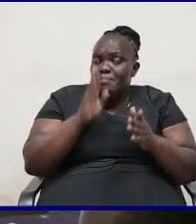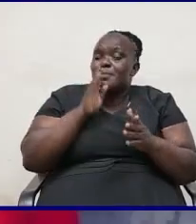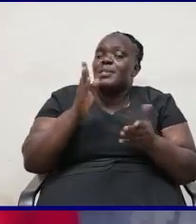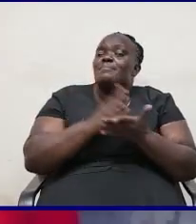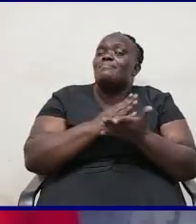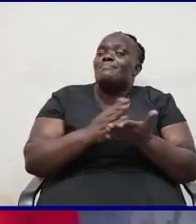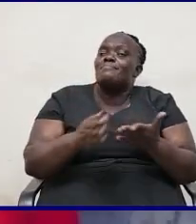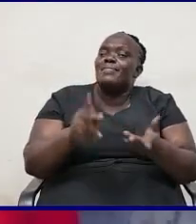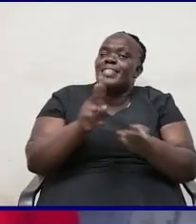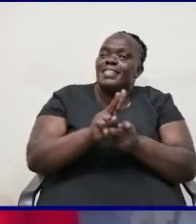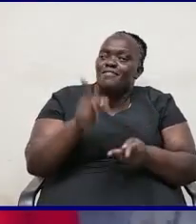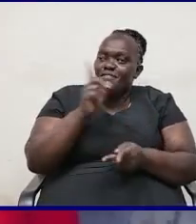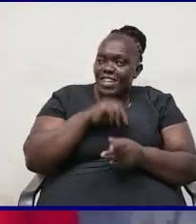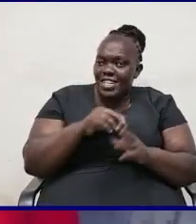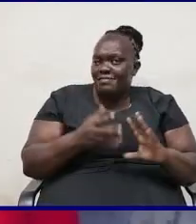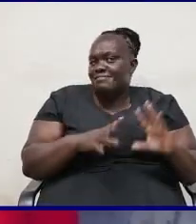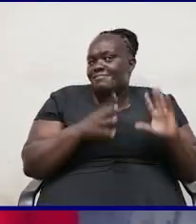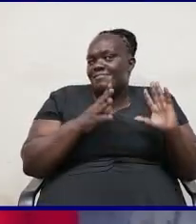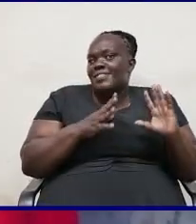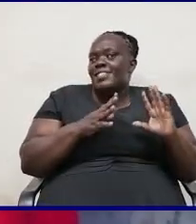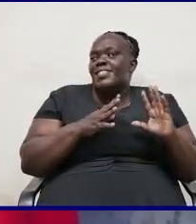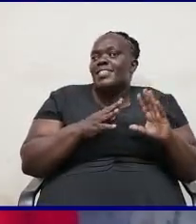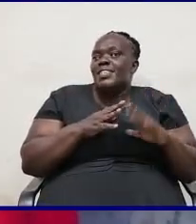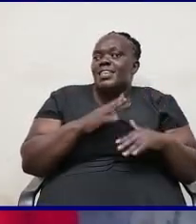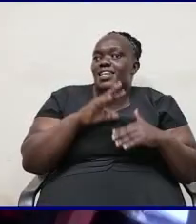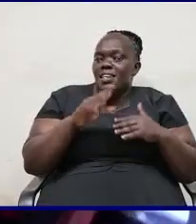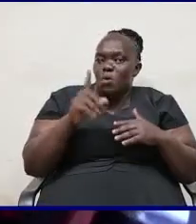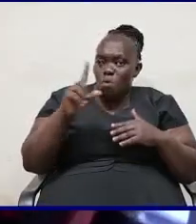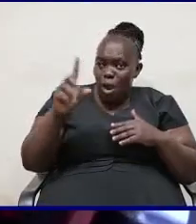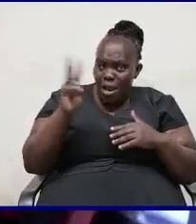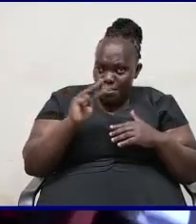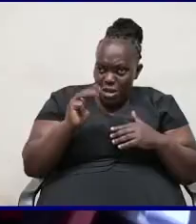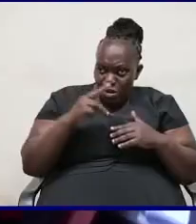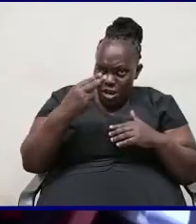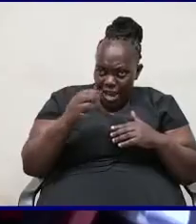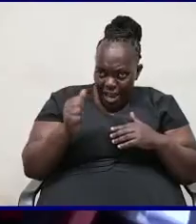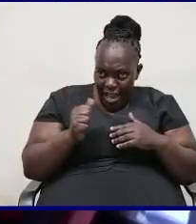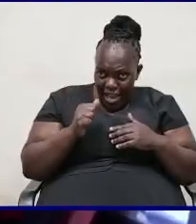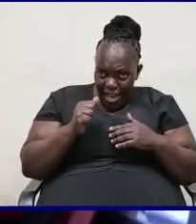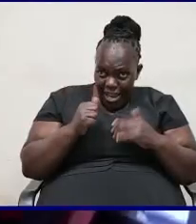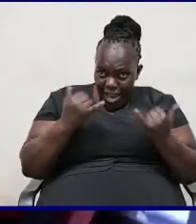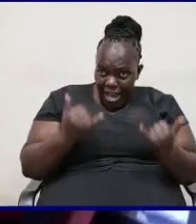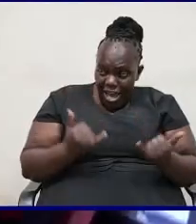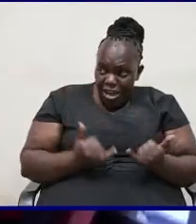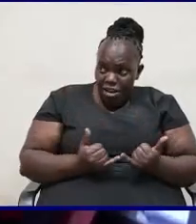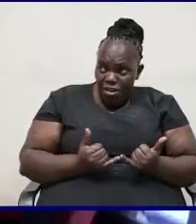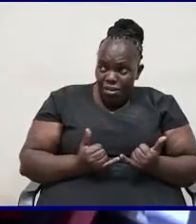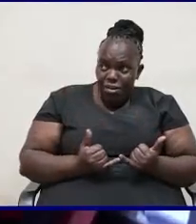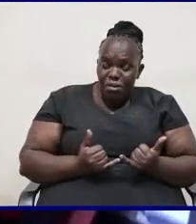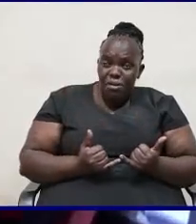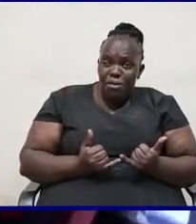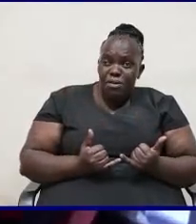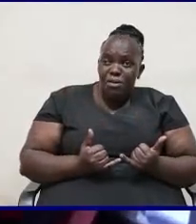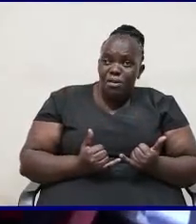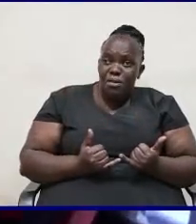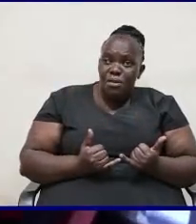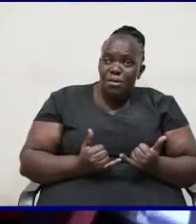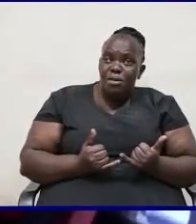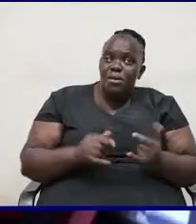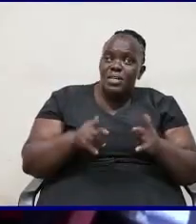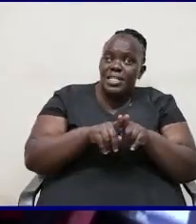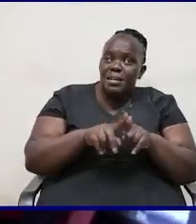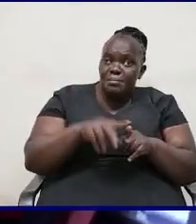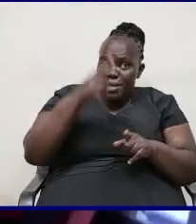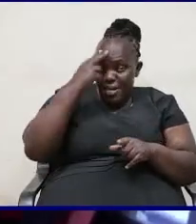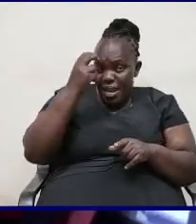part of the conservancy. So they are coffee. So the whole, it's up 1 million acres. Yes. Wow. Which means just